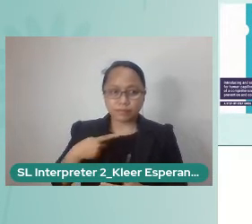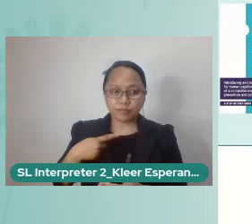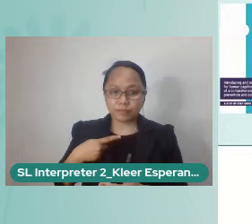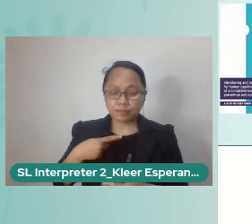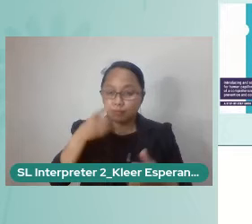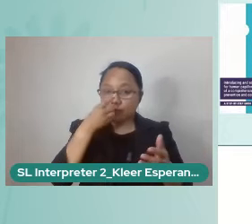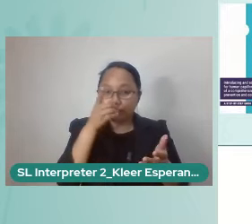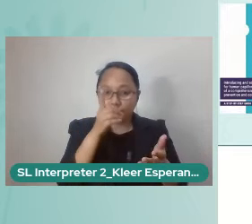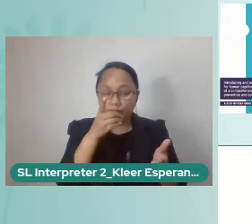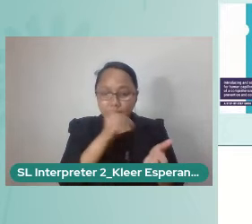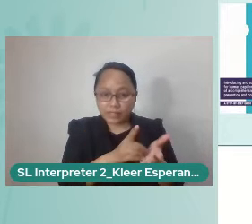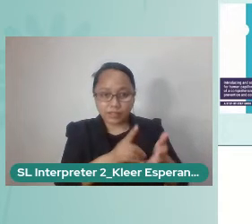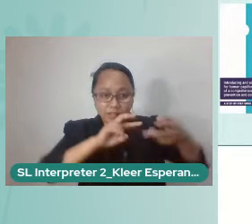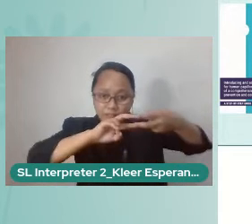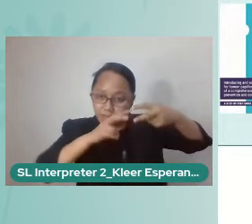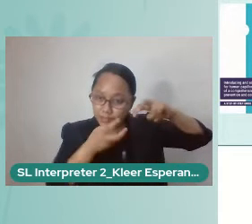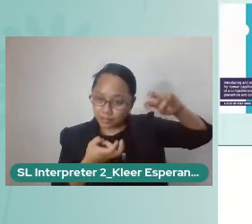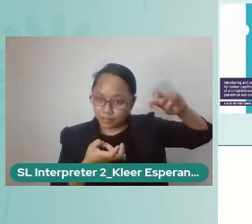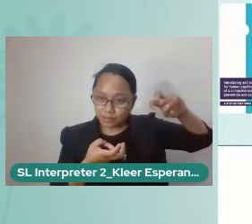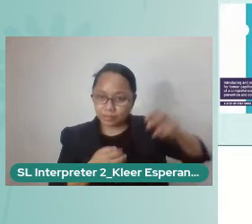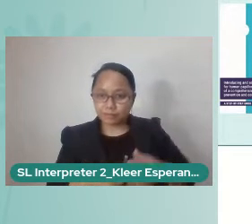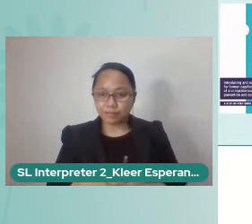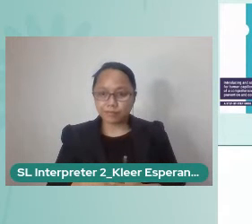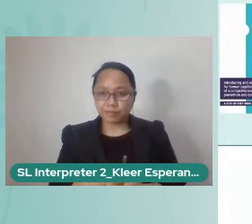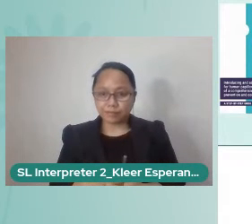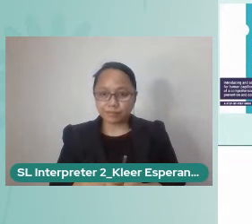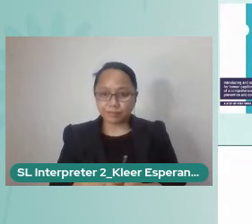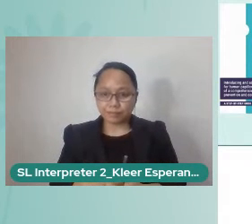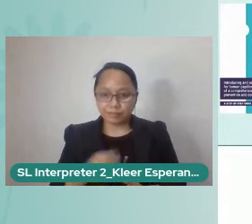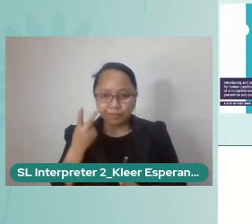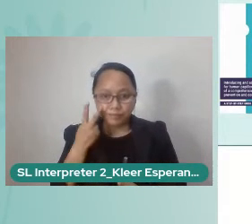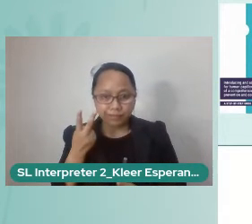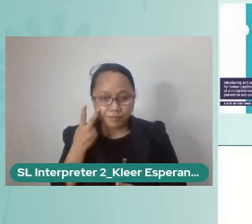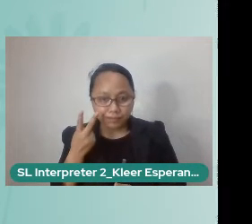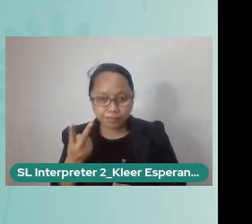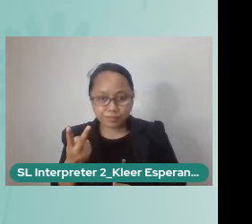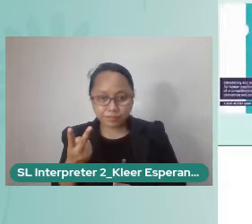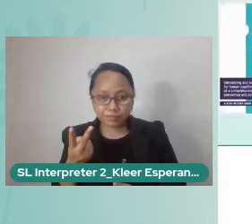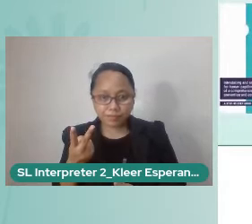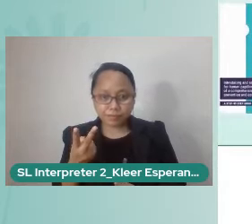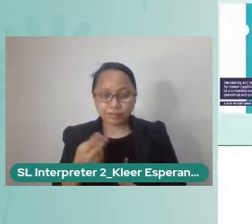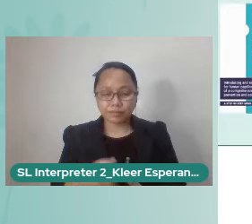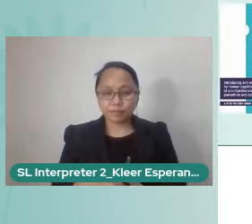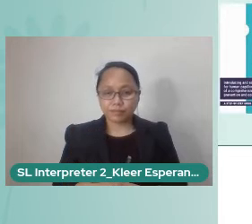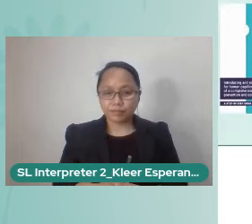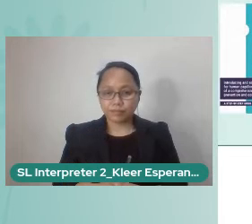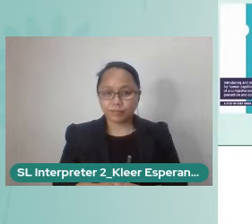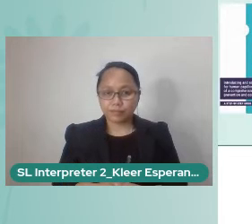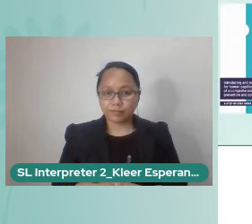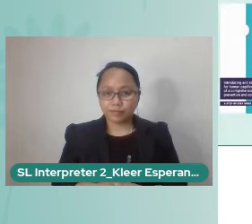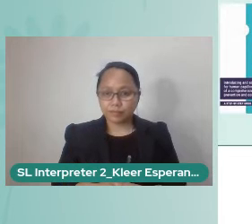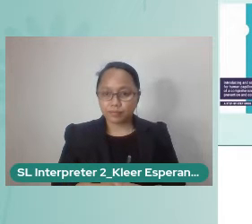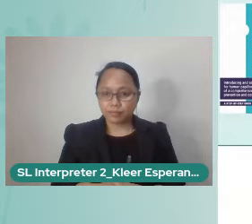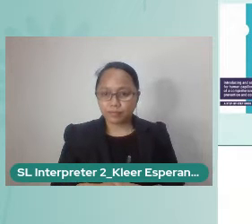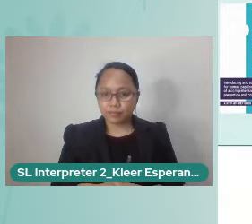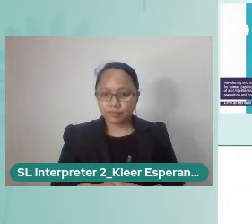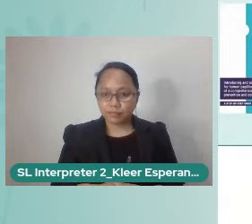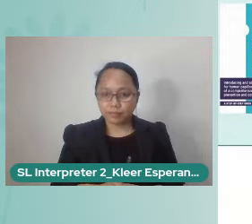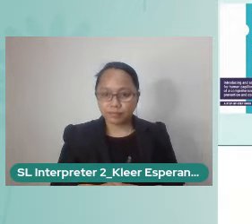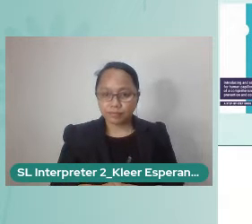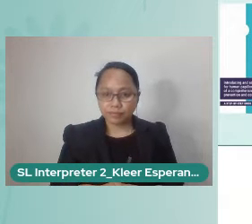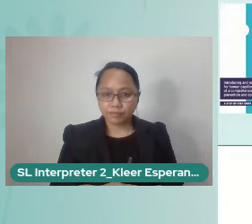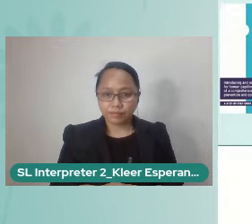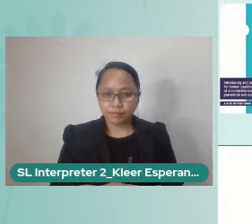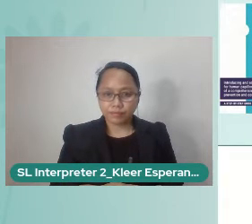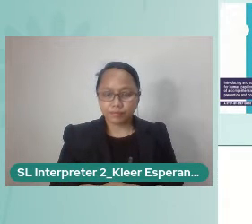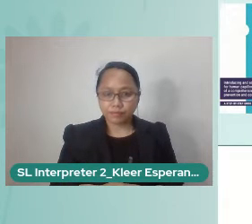or mRNA testing. That increase the efficiency, that will increase the accessibility, and that will also offer completion of therapy